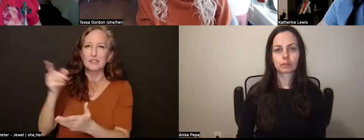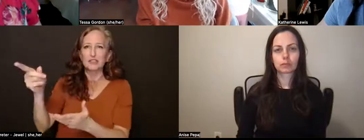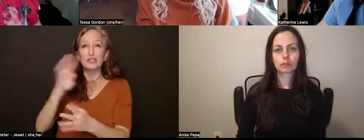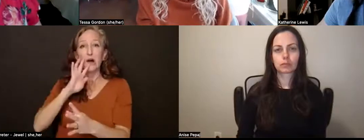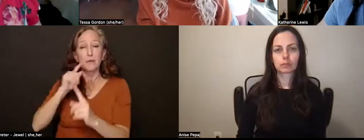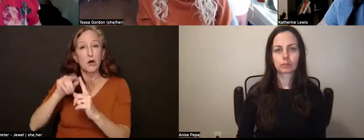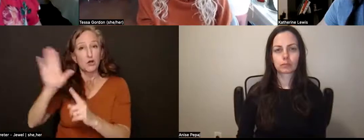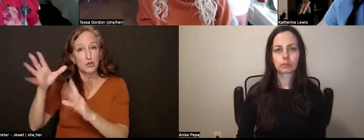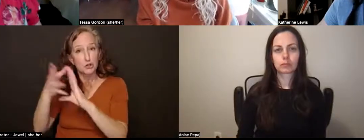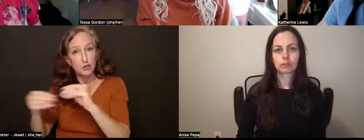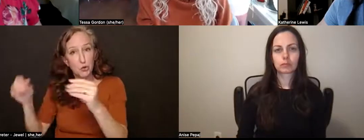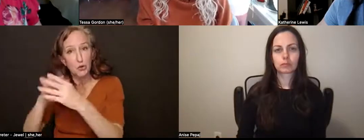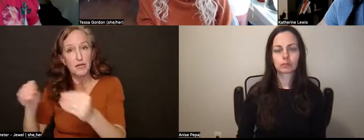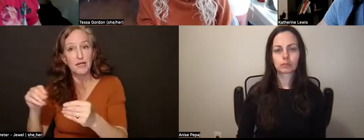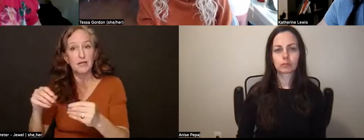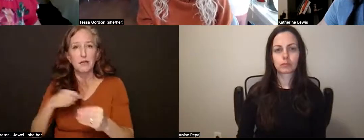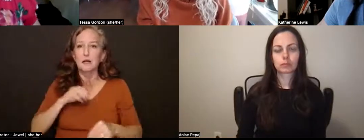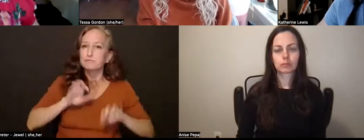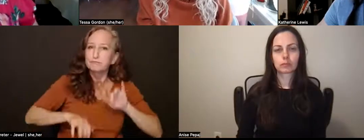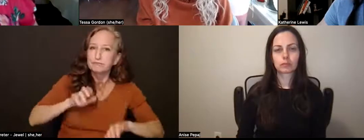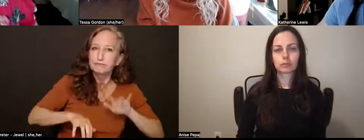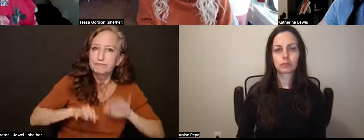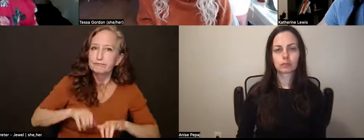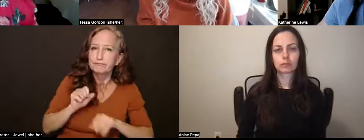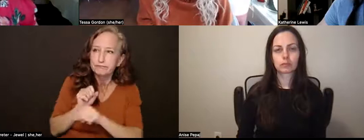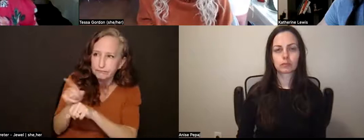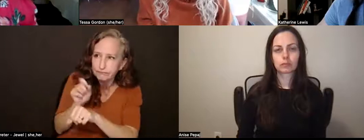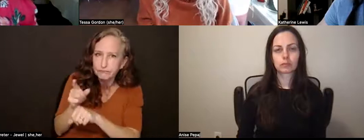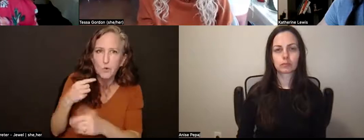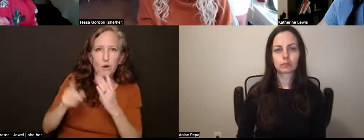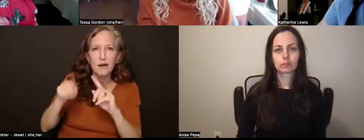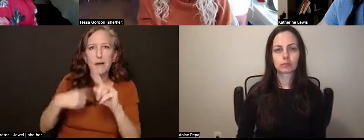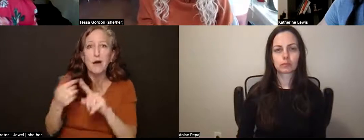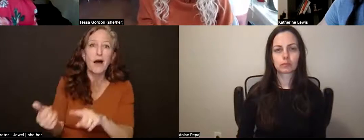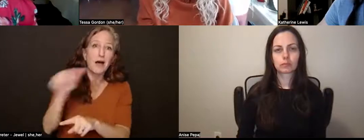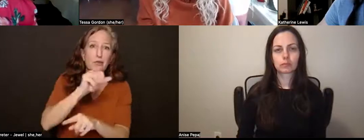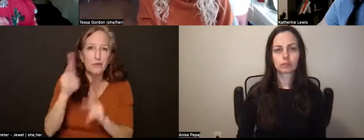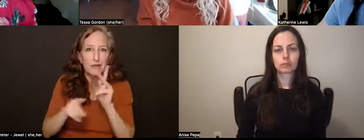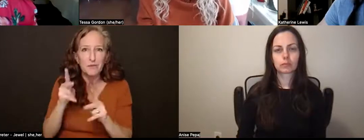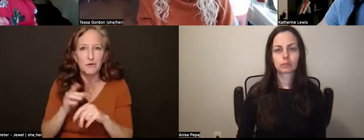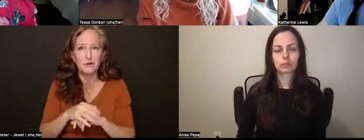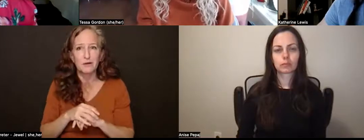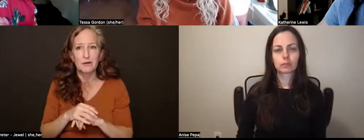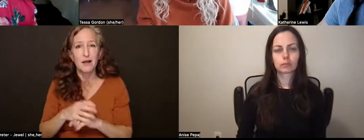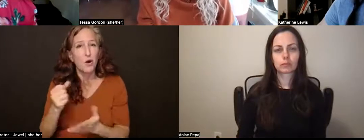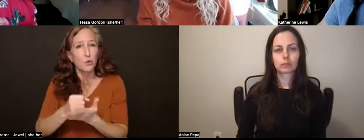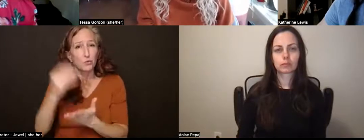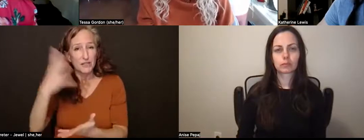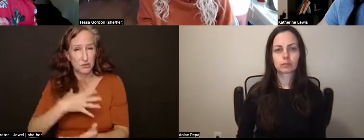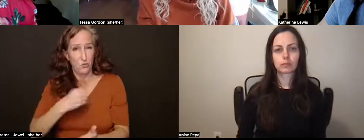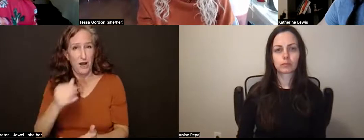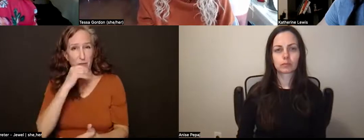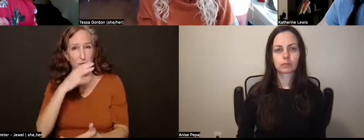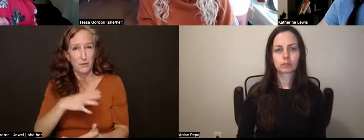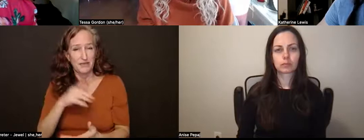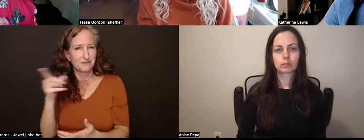I asked in the chat, I said, but what about the other patients? This is not a white woman that's affluent, is